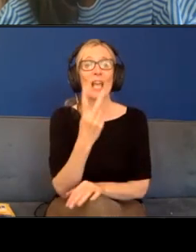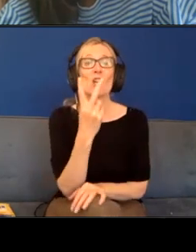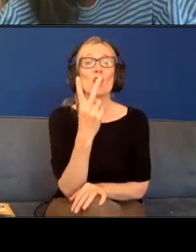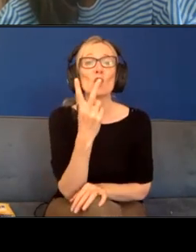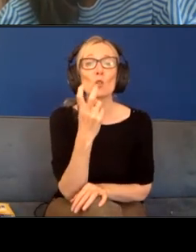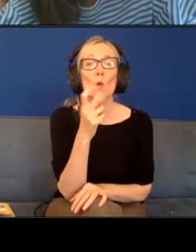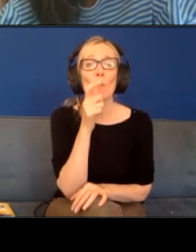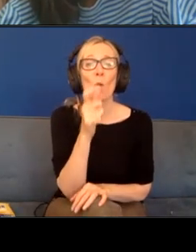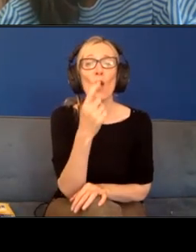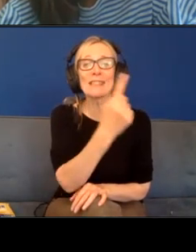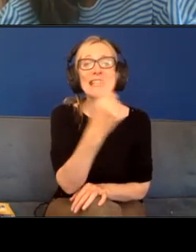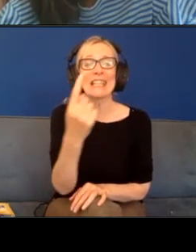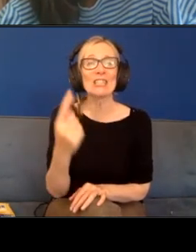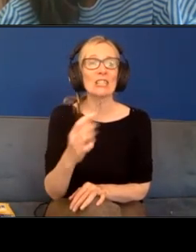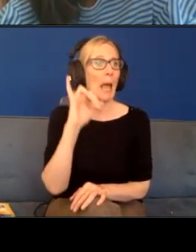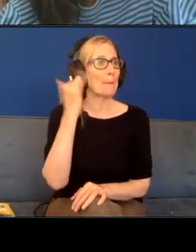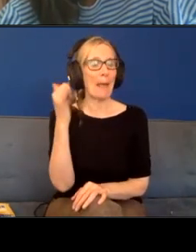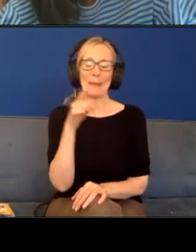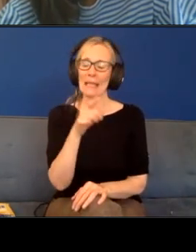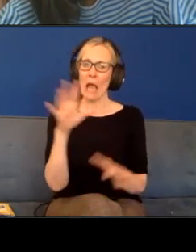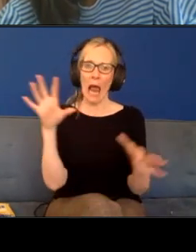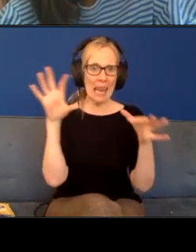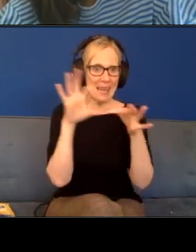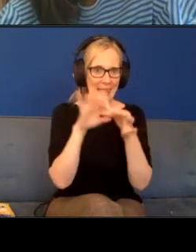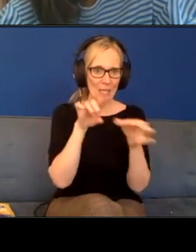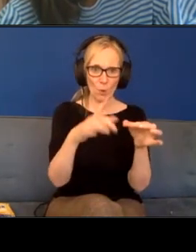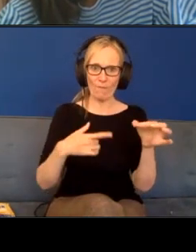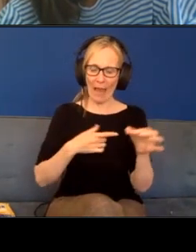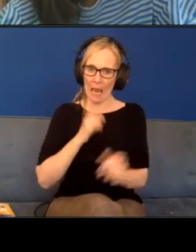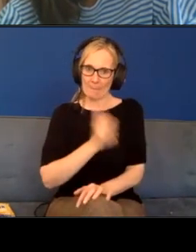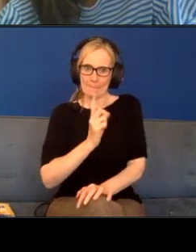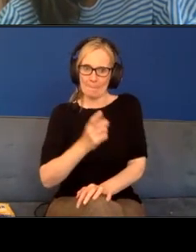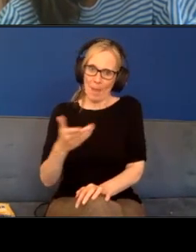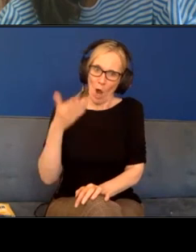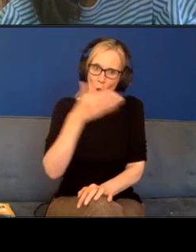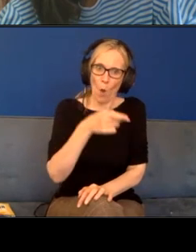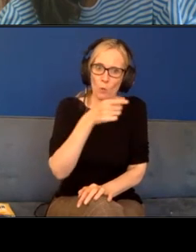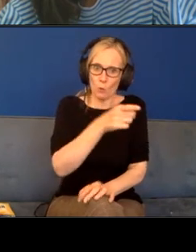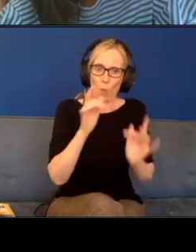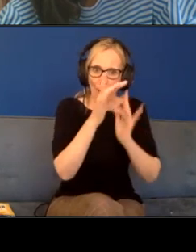there is a link you think people should be going to, mention it there.